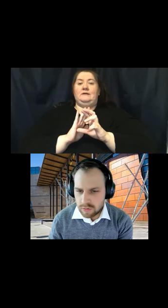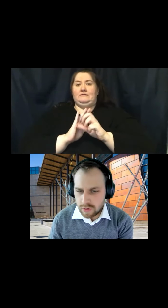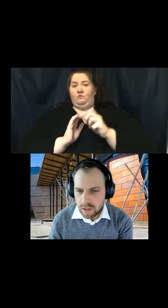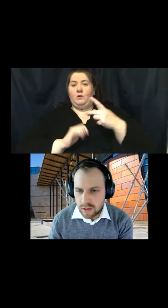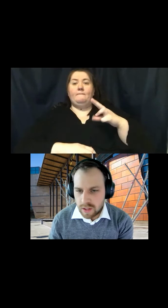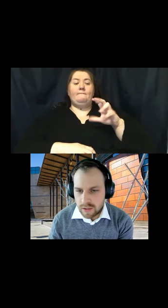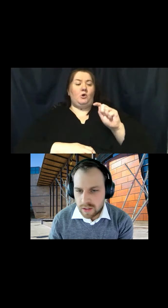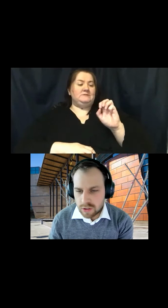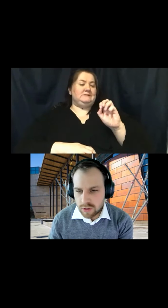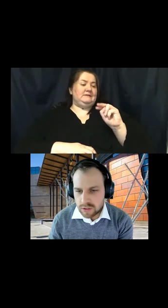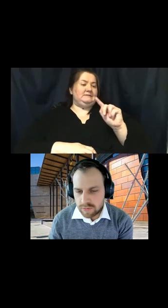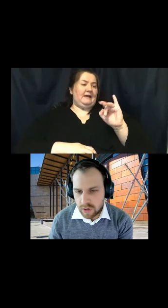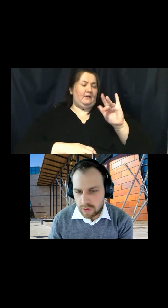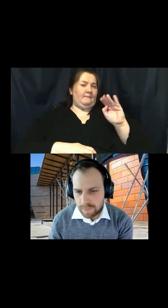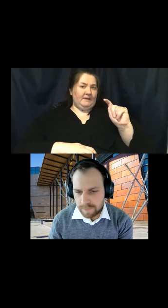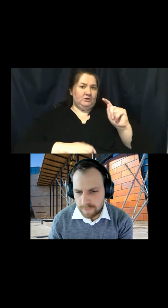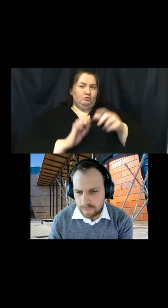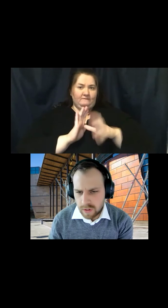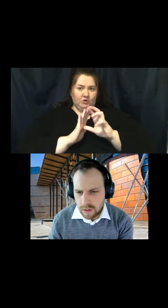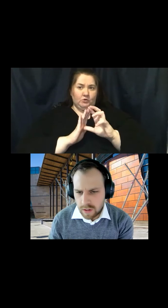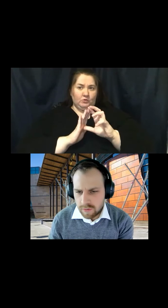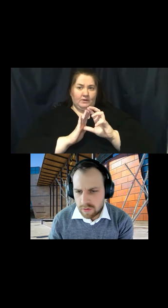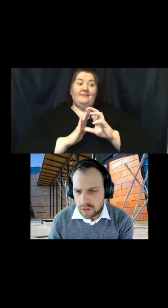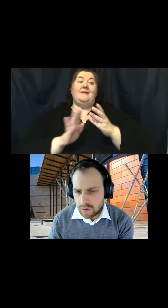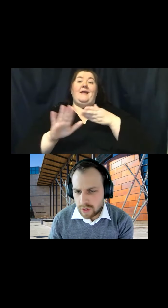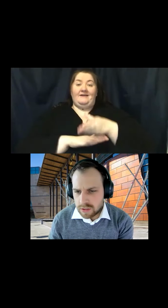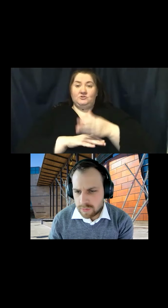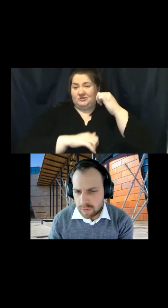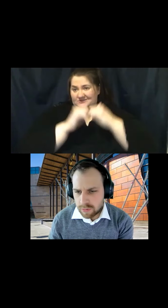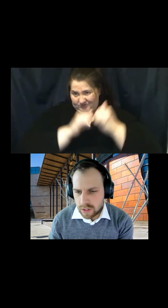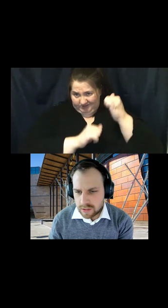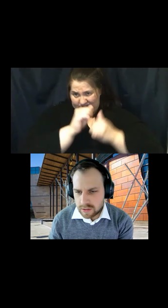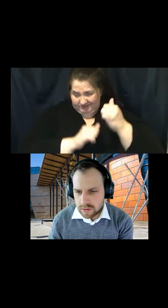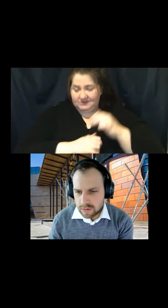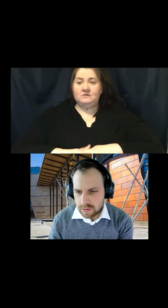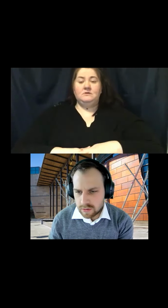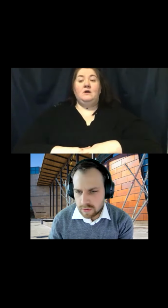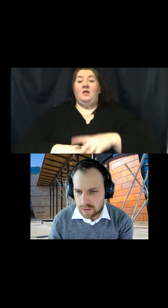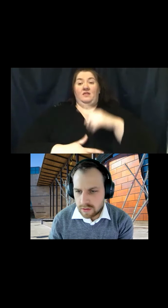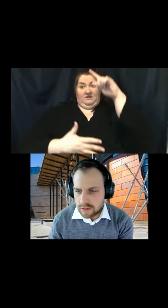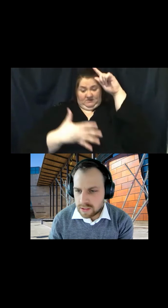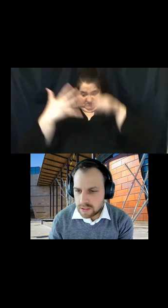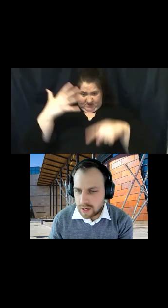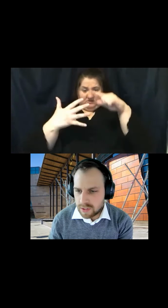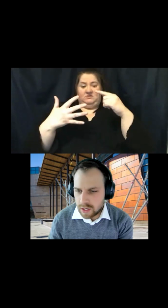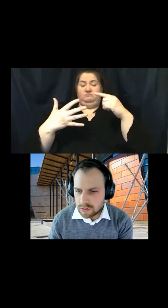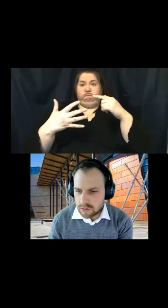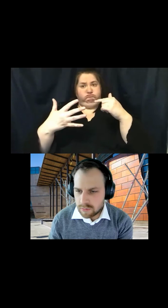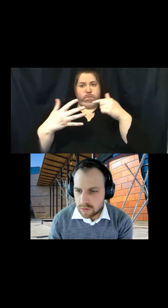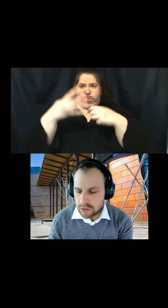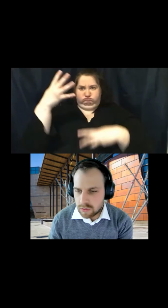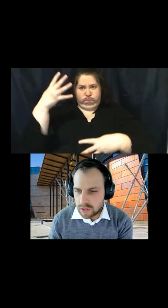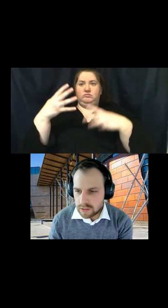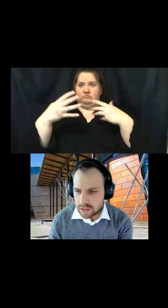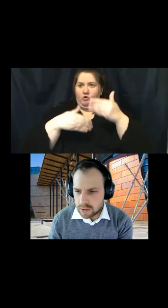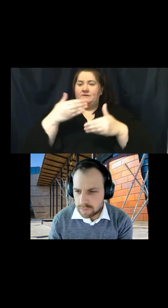engineering review and then construction to follow. If there are any questions about the process, the city is happy to answer them